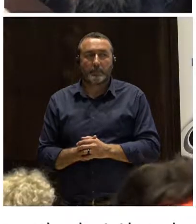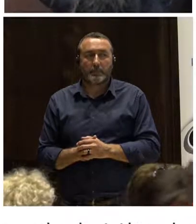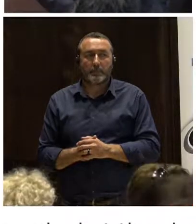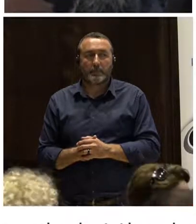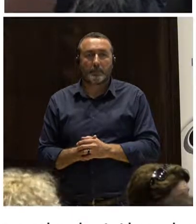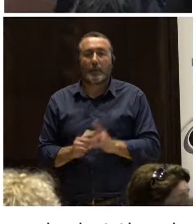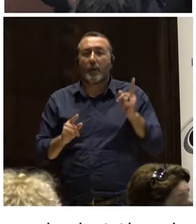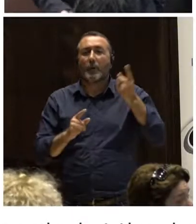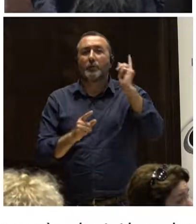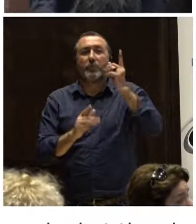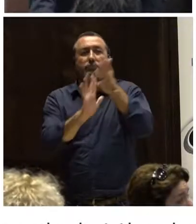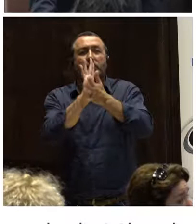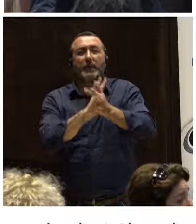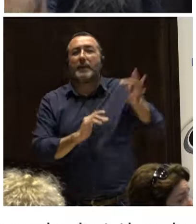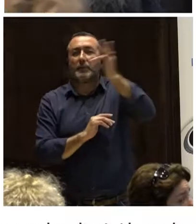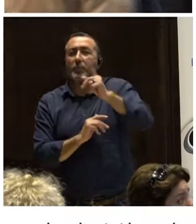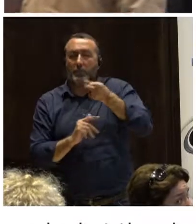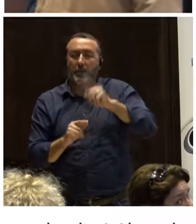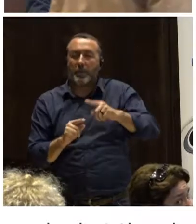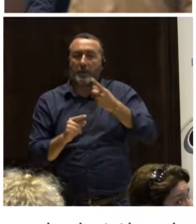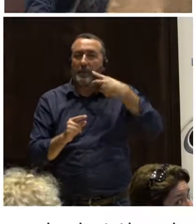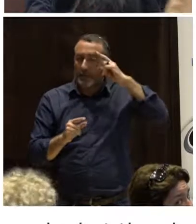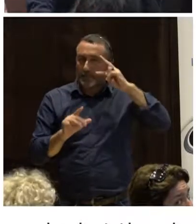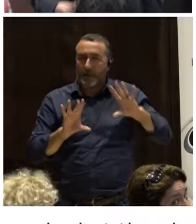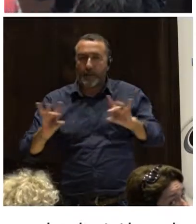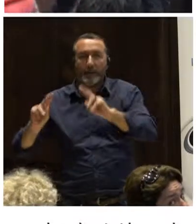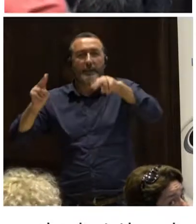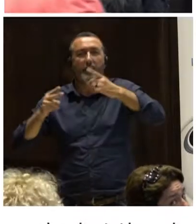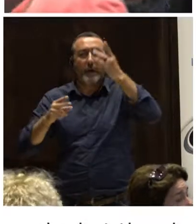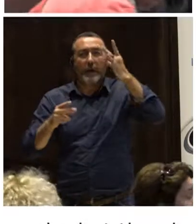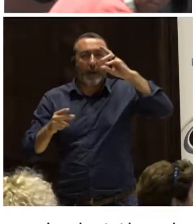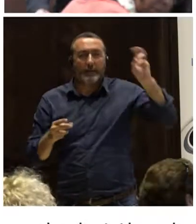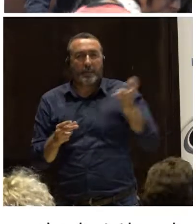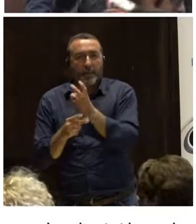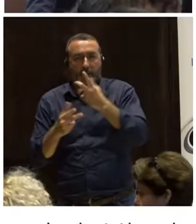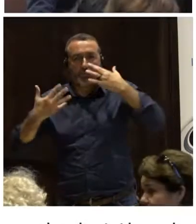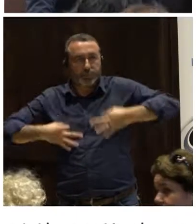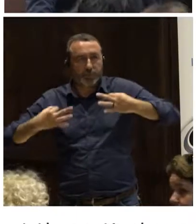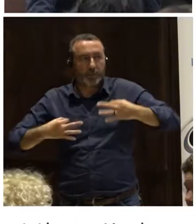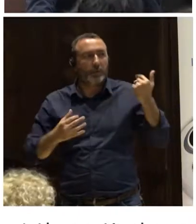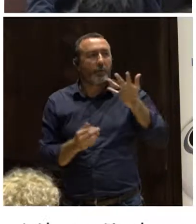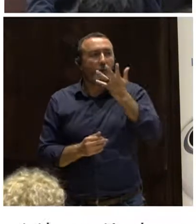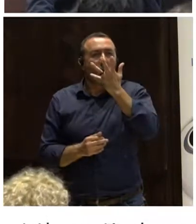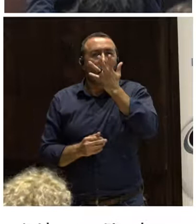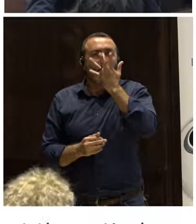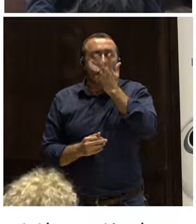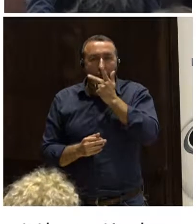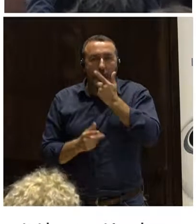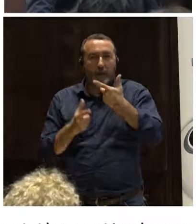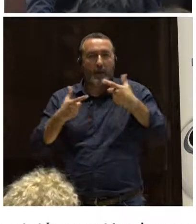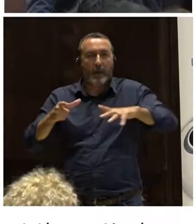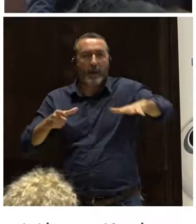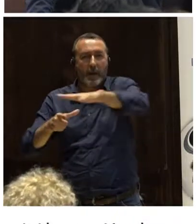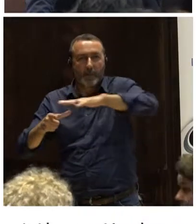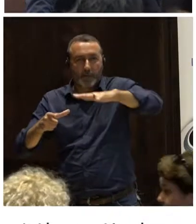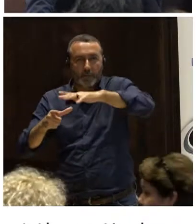experience of the real activity. So they know the field by their own